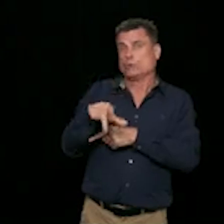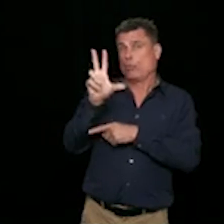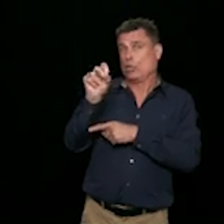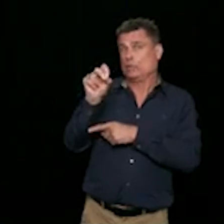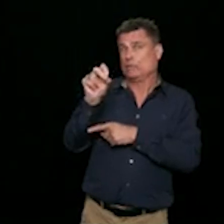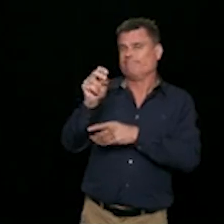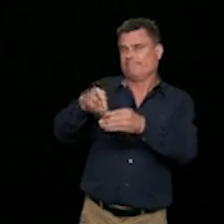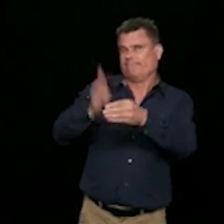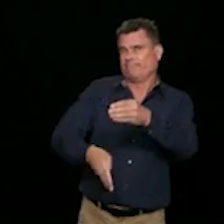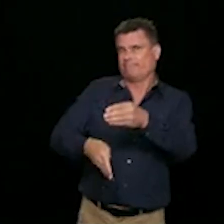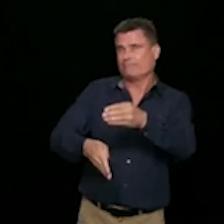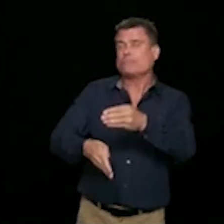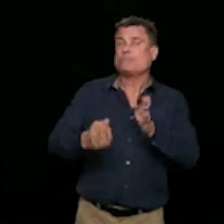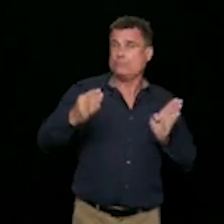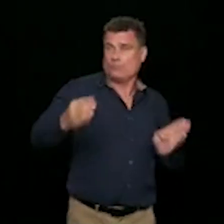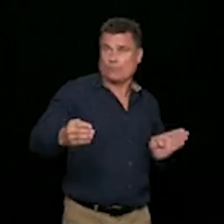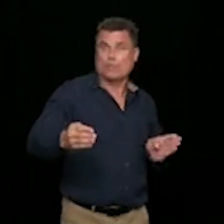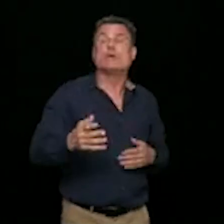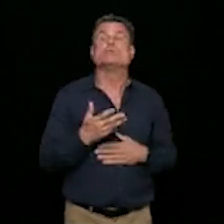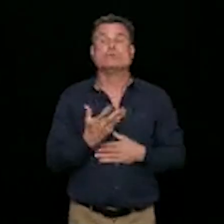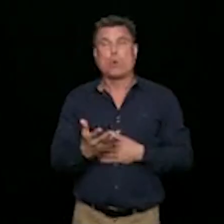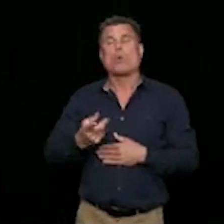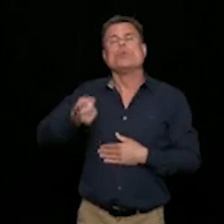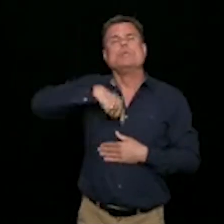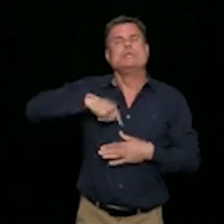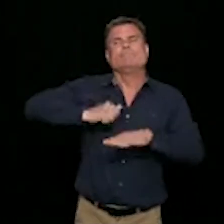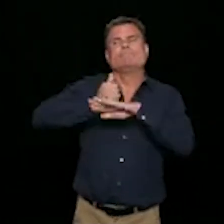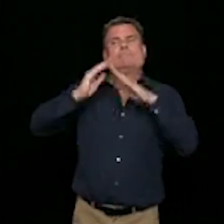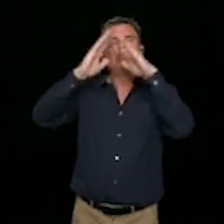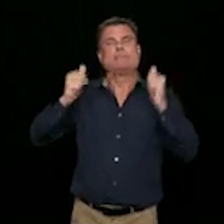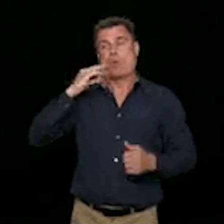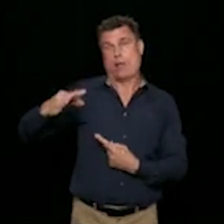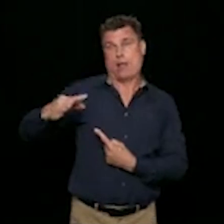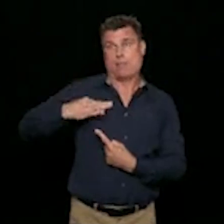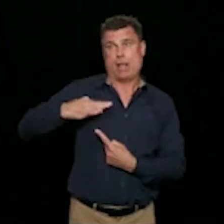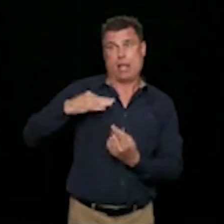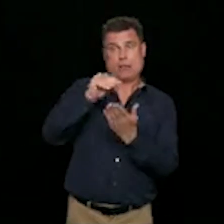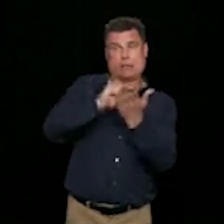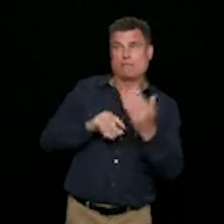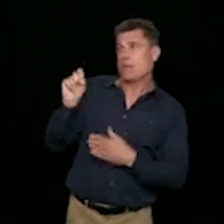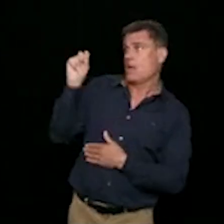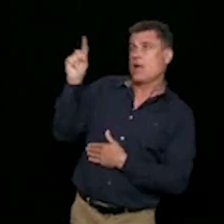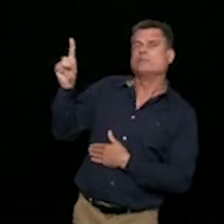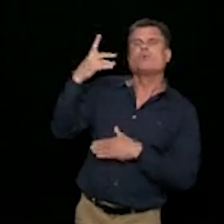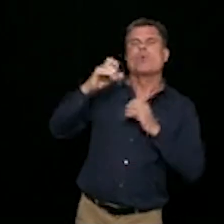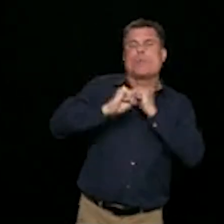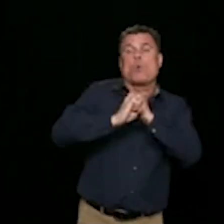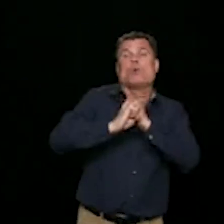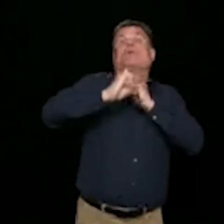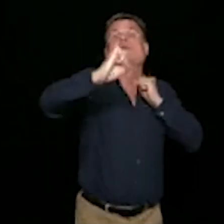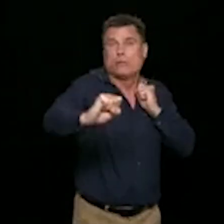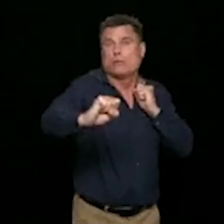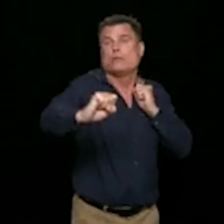with 24-week temporary layoff period set to expire August 30th, 2020, we have put